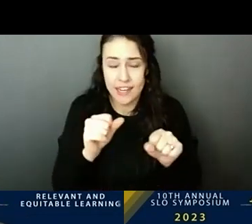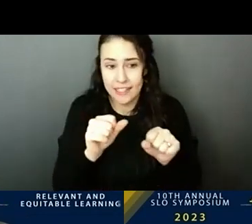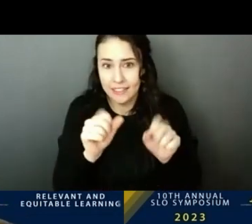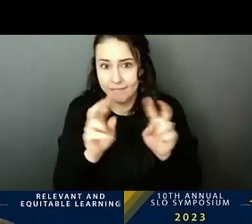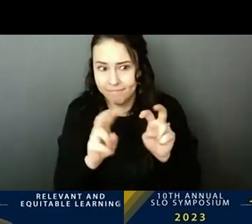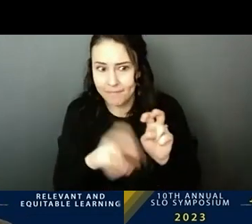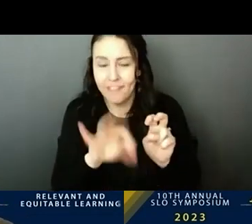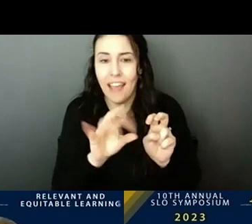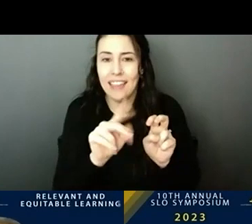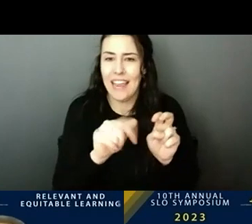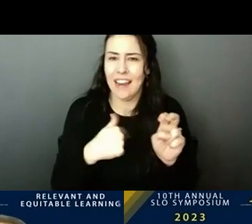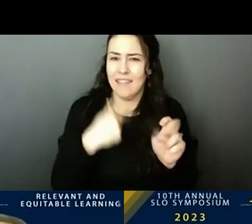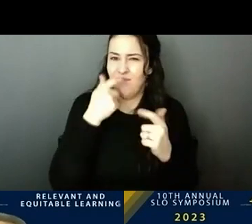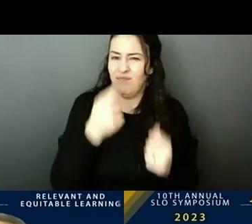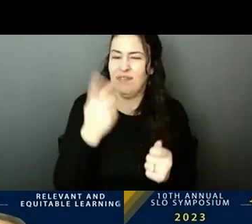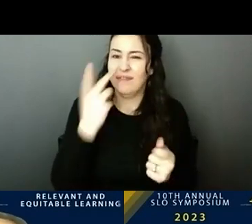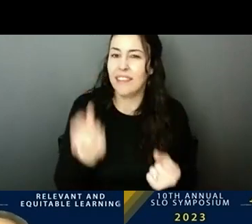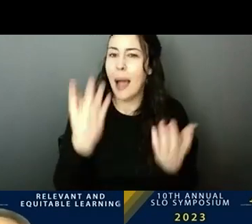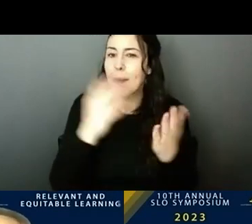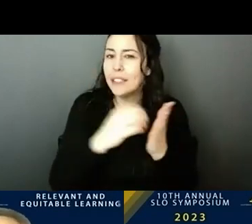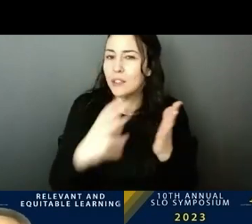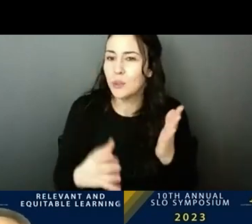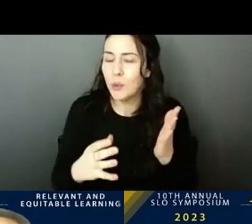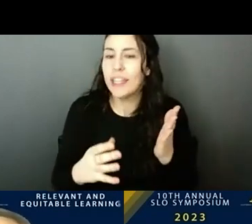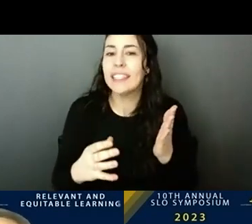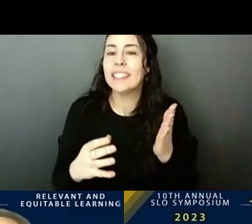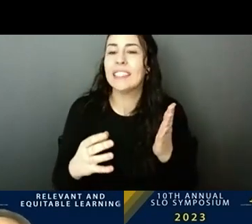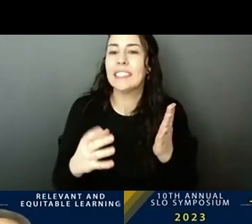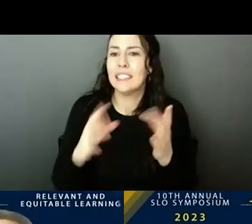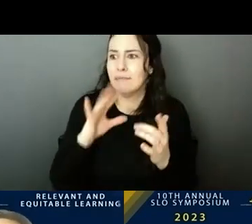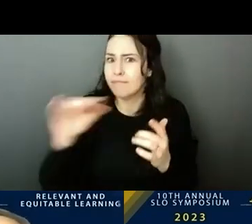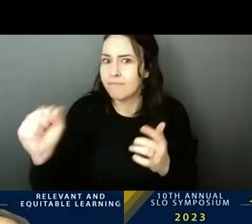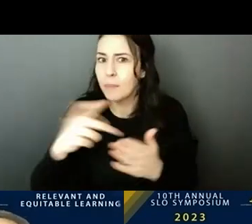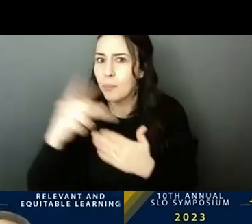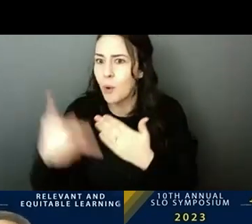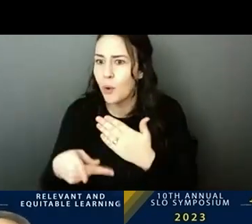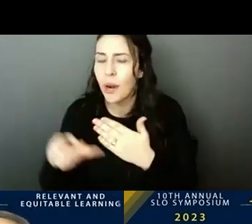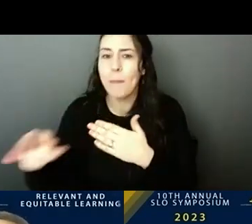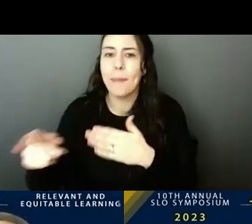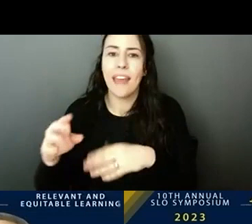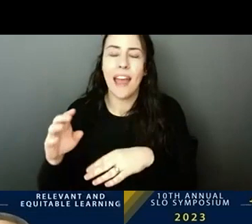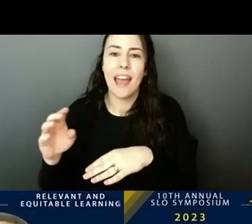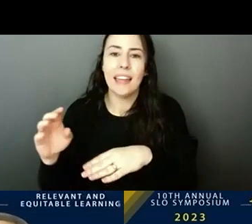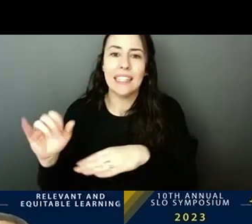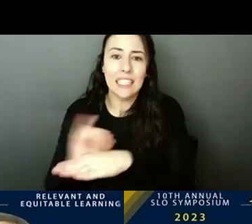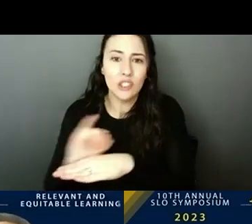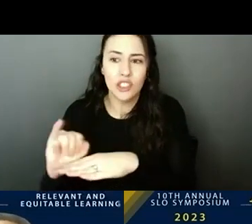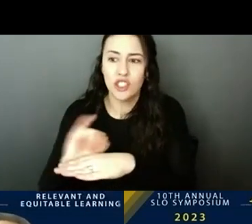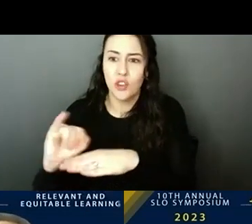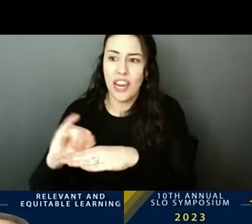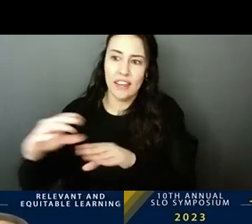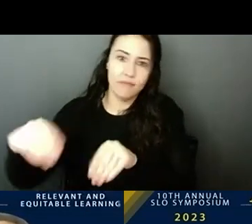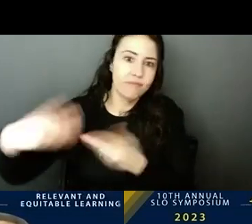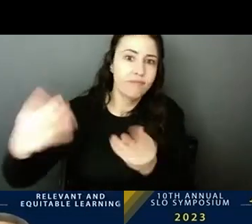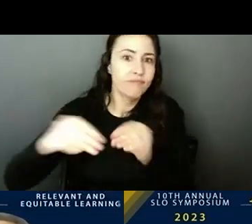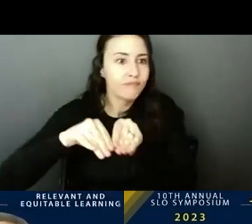knowing how many students are being enticed by these programs that industry has put out that's saying, come to us, we'll give you